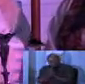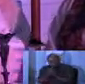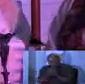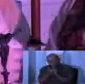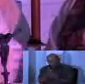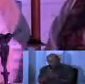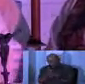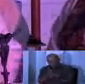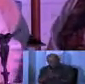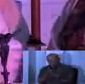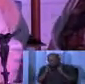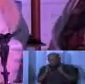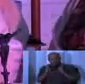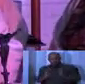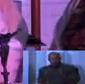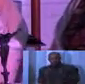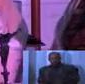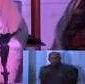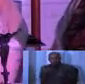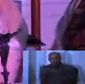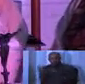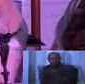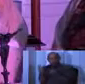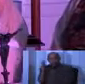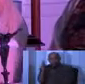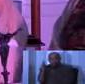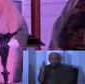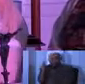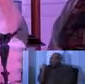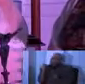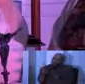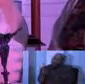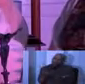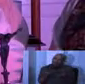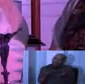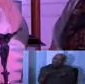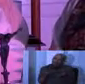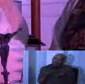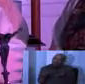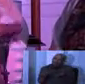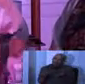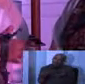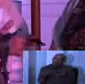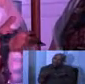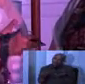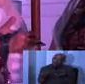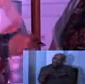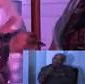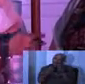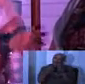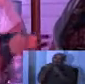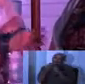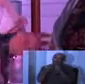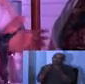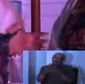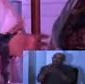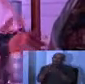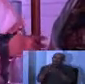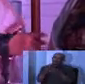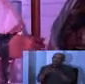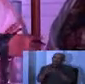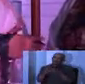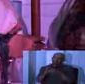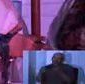the direction of the ushers and that we will get and serve with one another this feast of